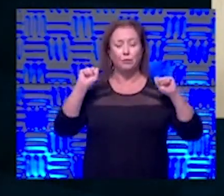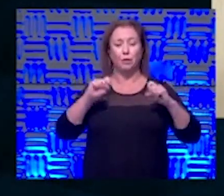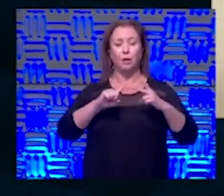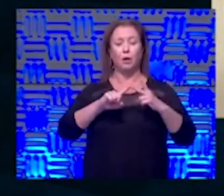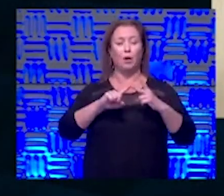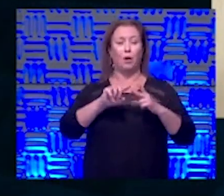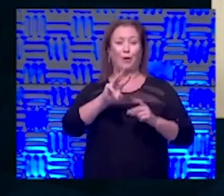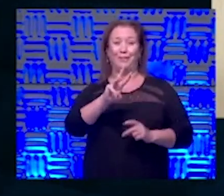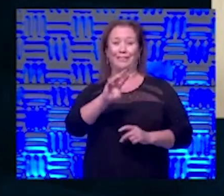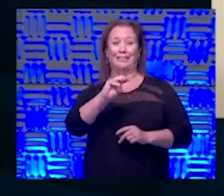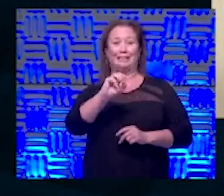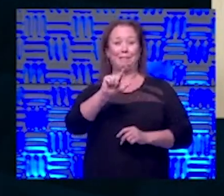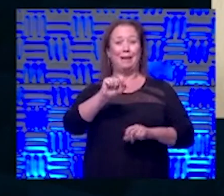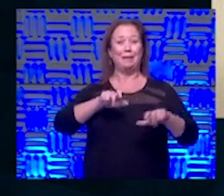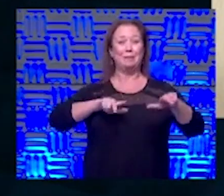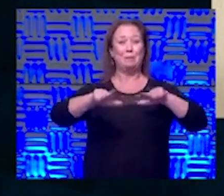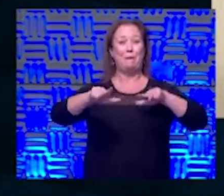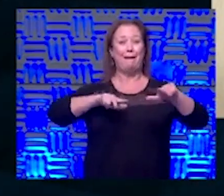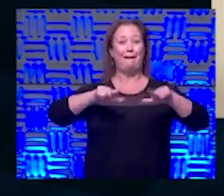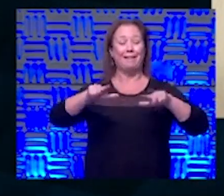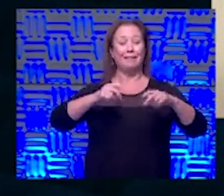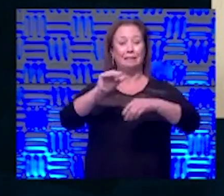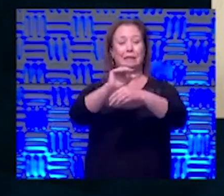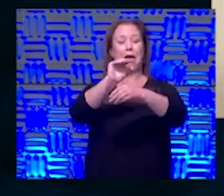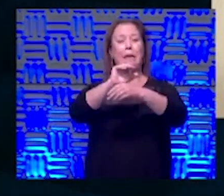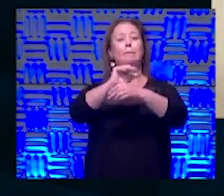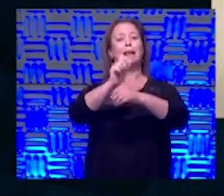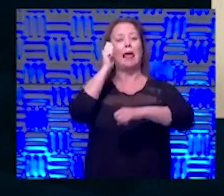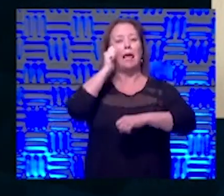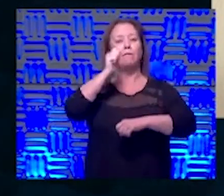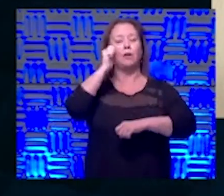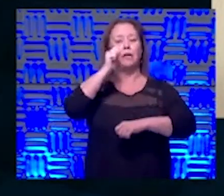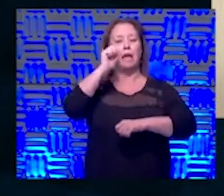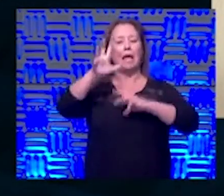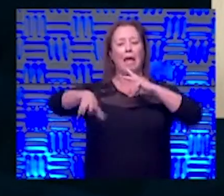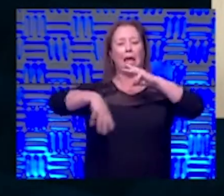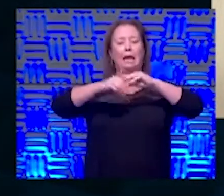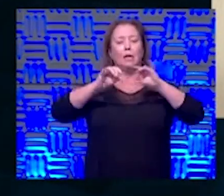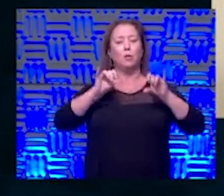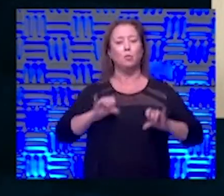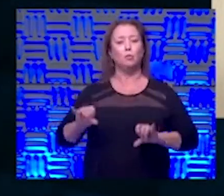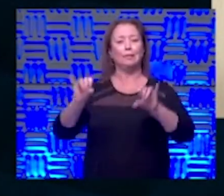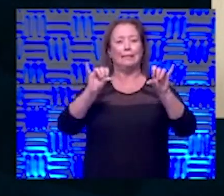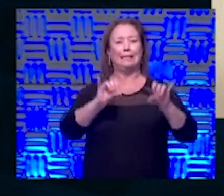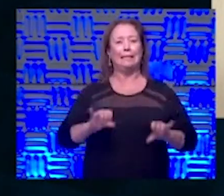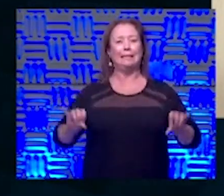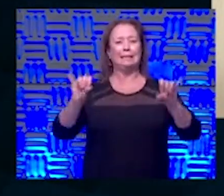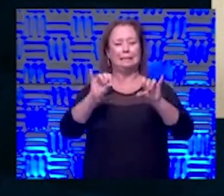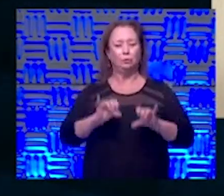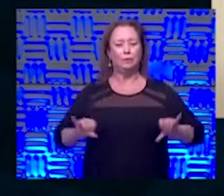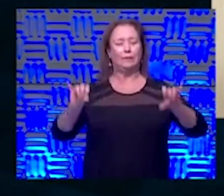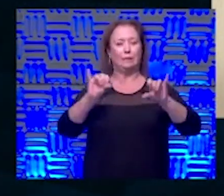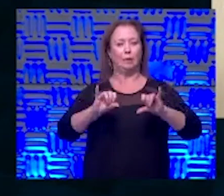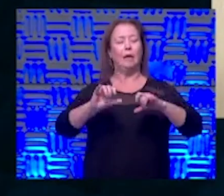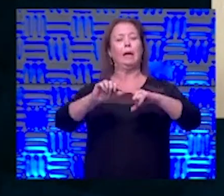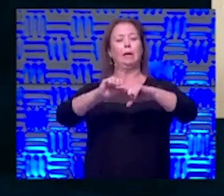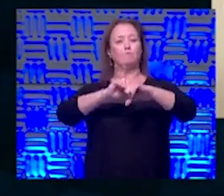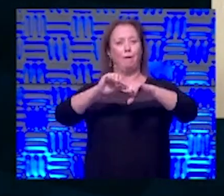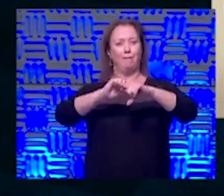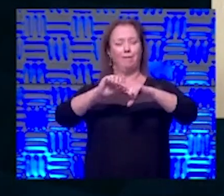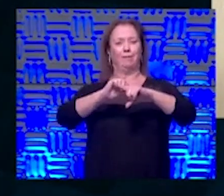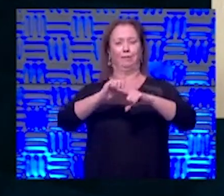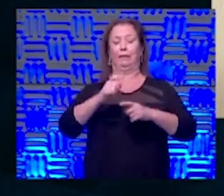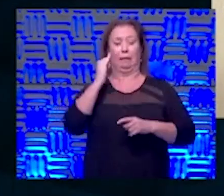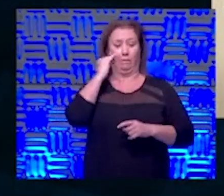6 miles tonight. But to make sure you build that in as a daily practice, is setting those routines and practices in place. Because if